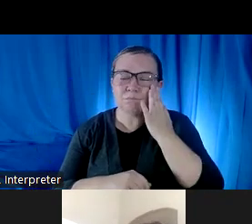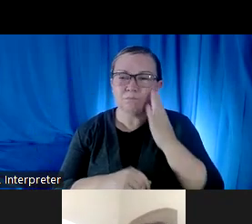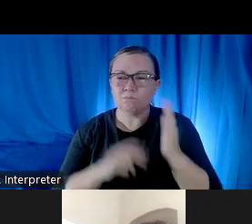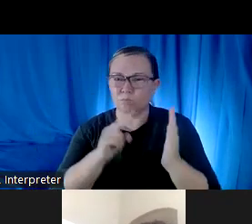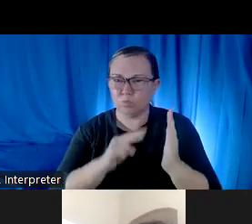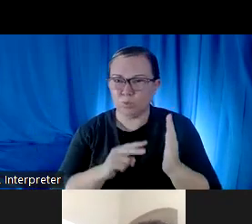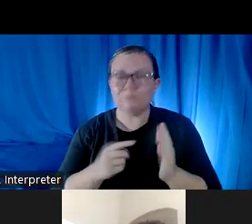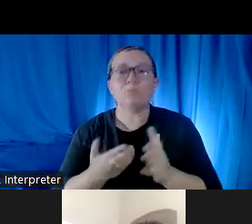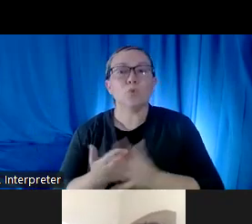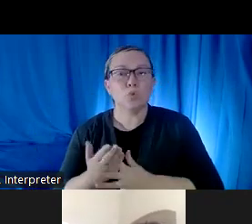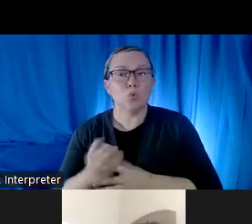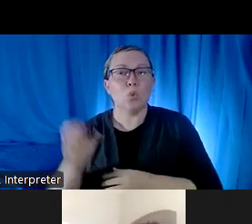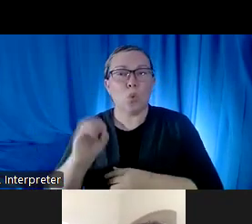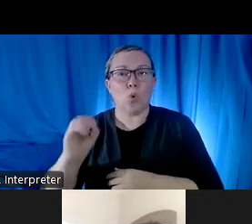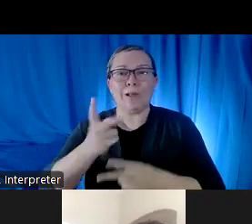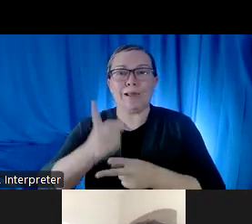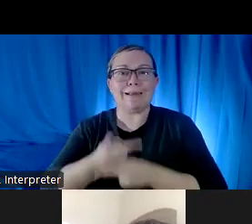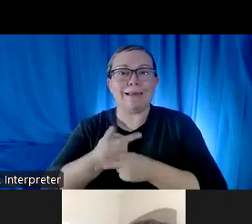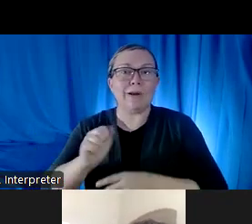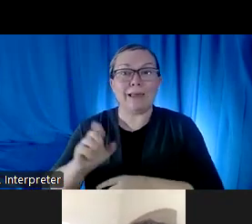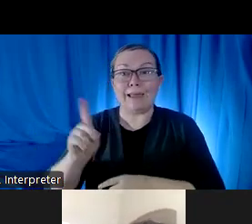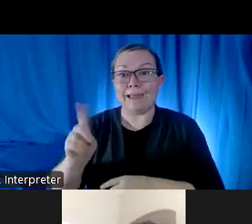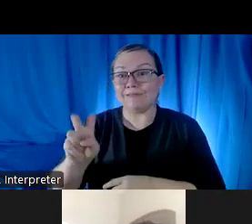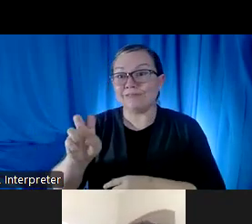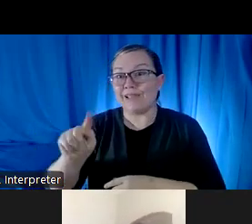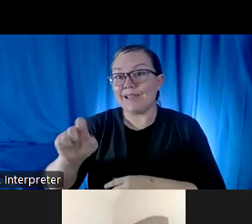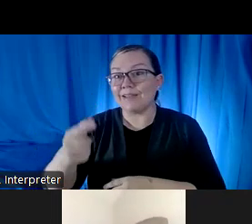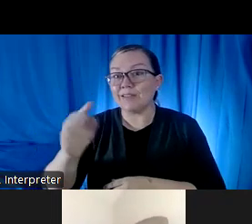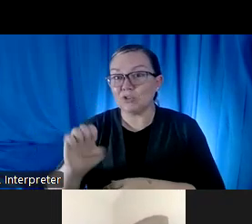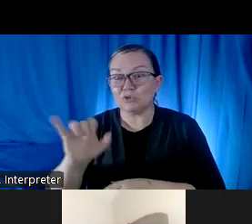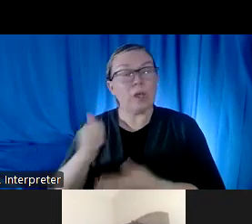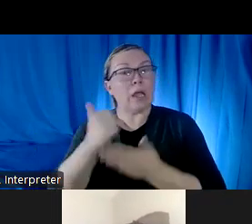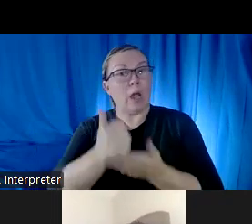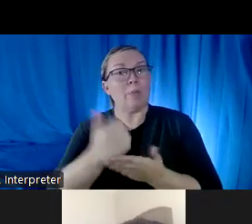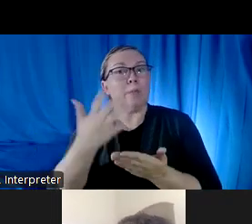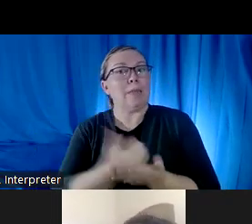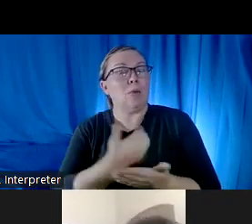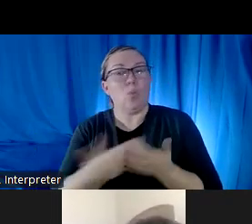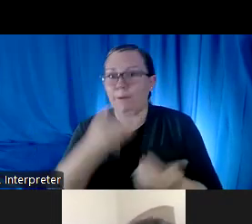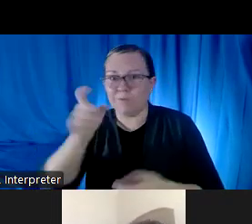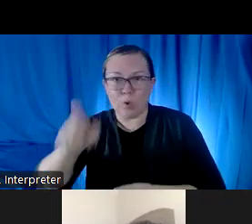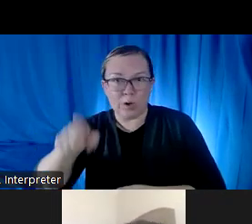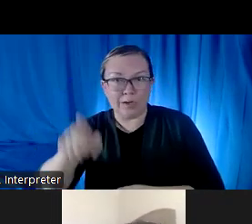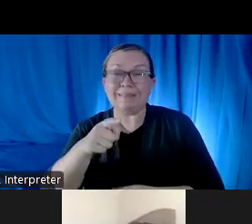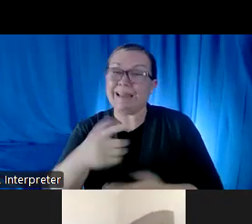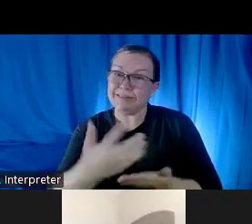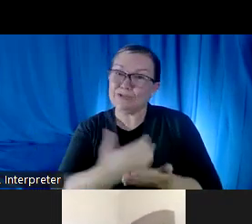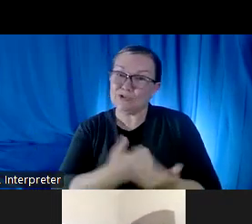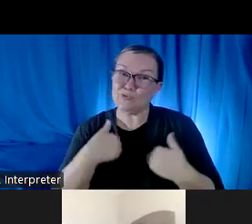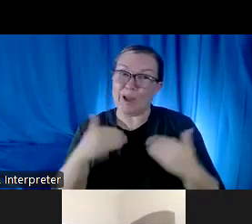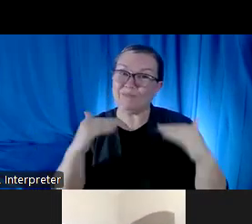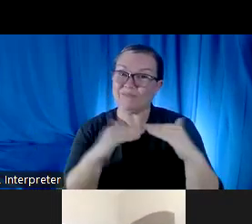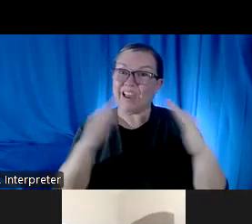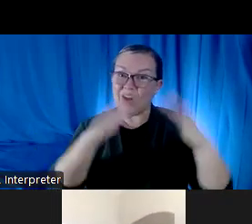through Oregon Care Advantage, which will help them get things that they need. They deserve to have fair housing